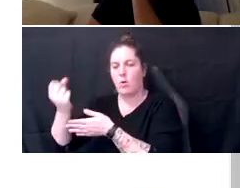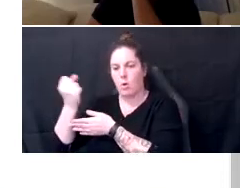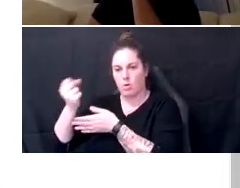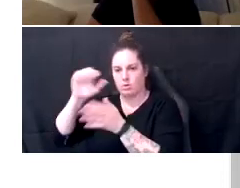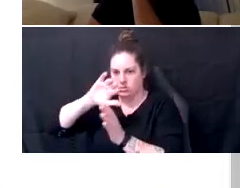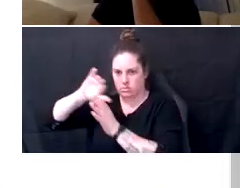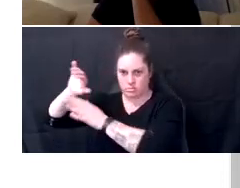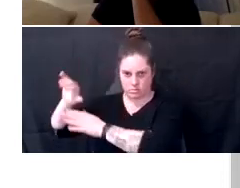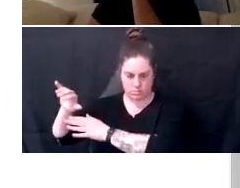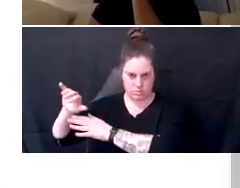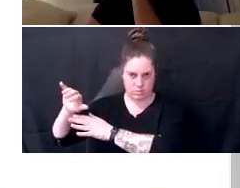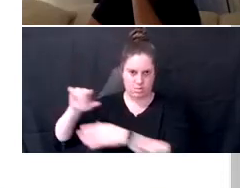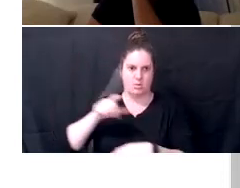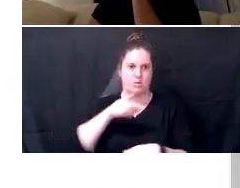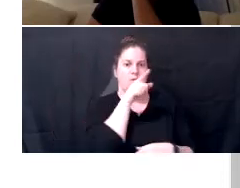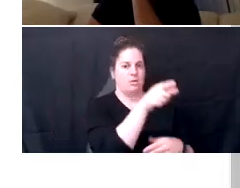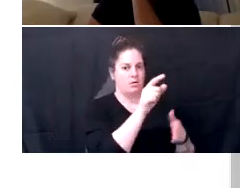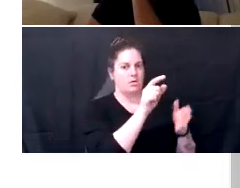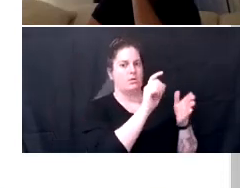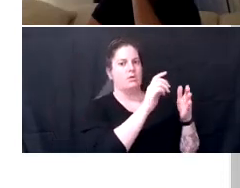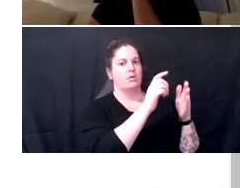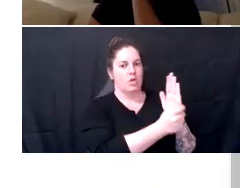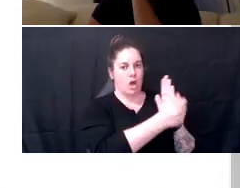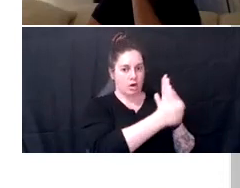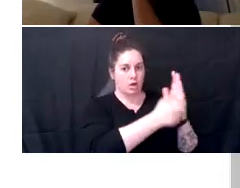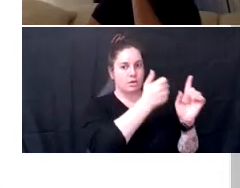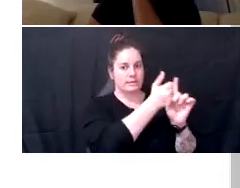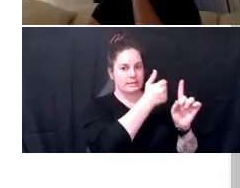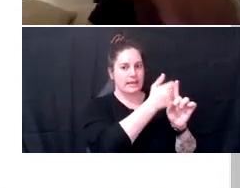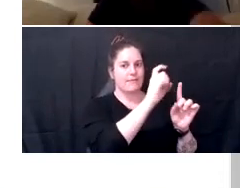the references. It tells you that right in the project details.